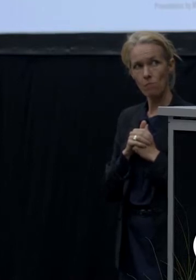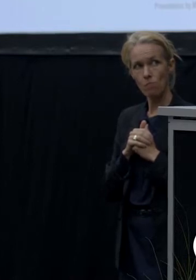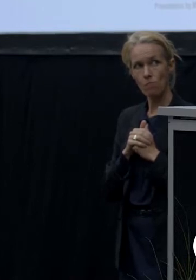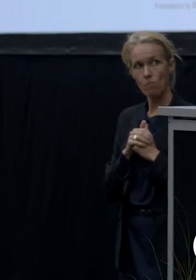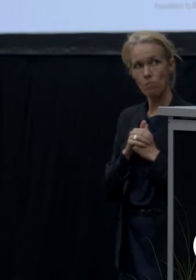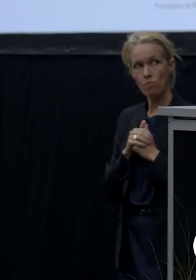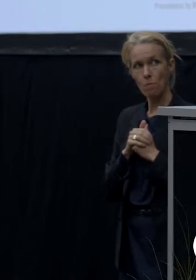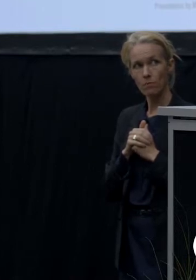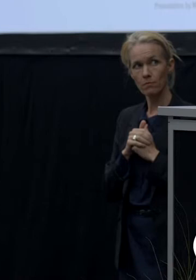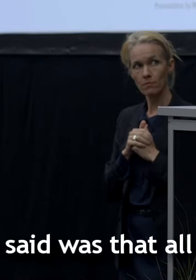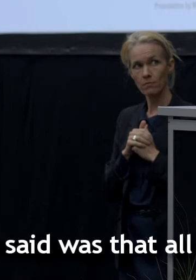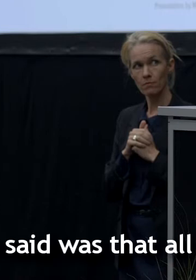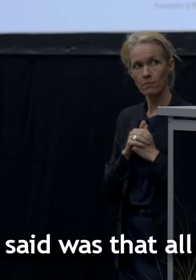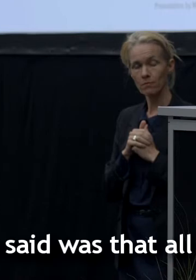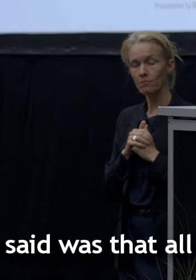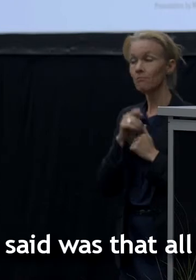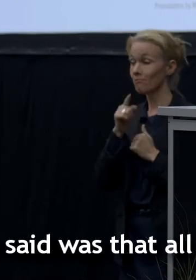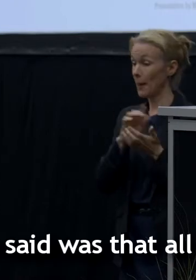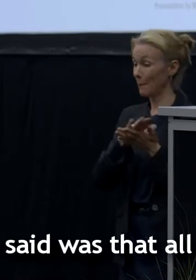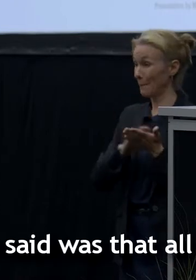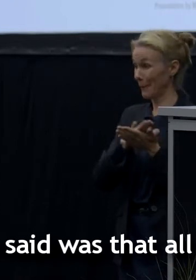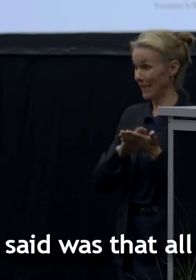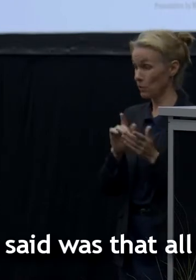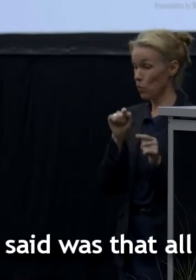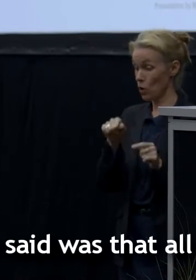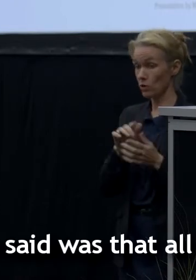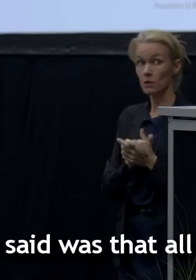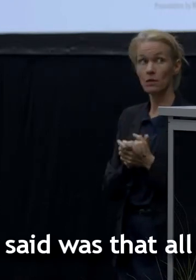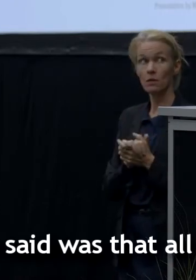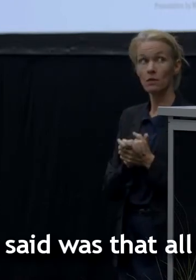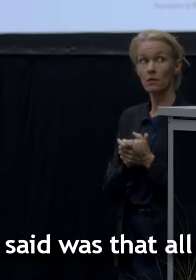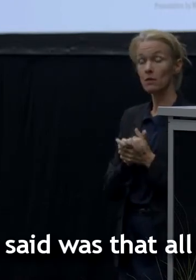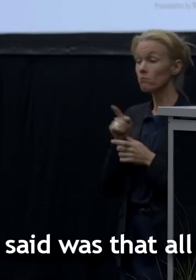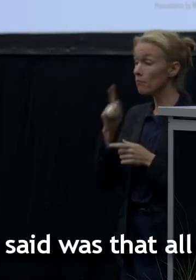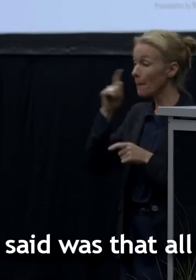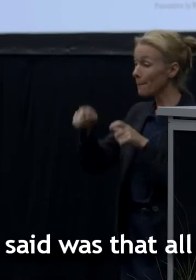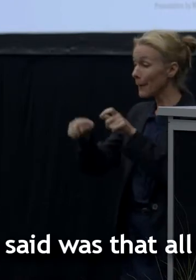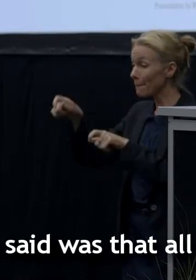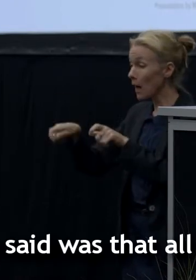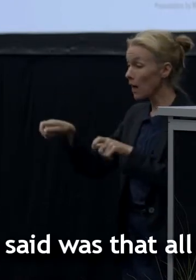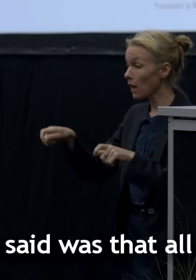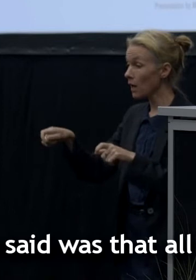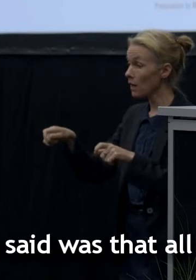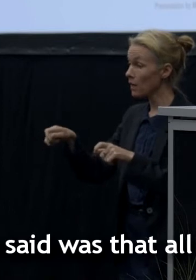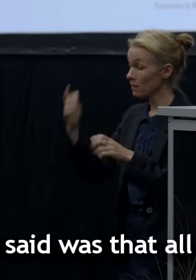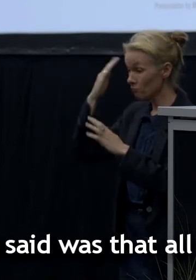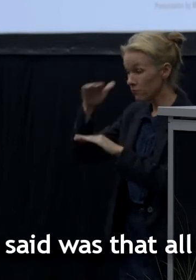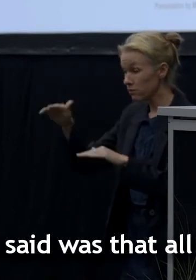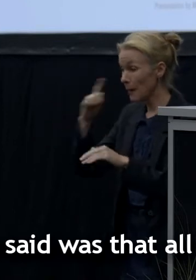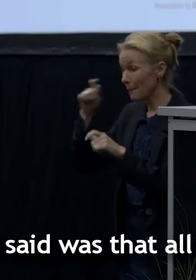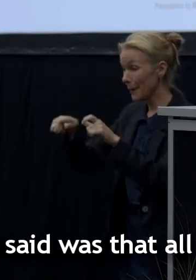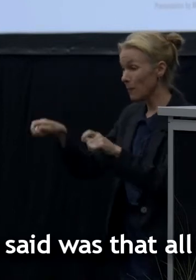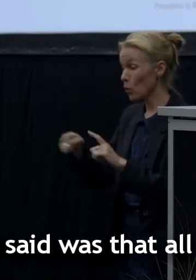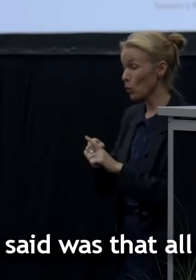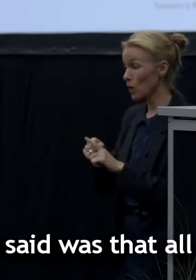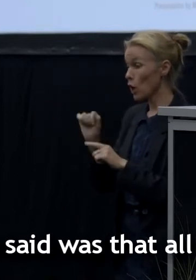pupuri. What he said was that all your people, your land is all been